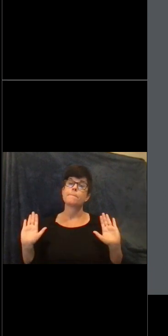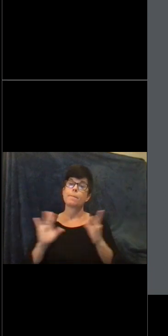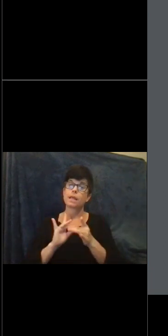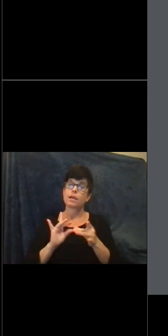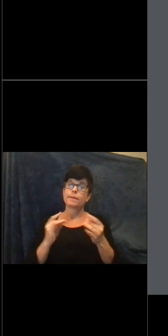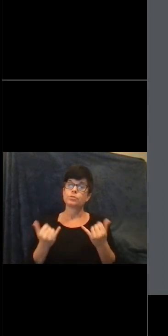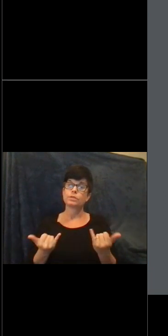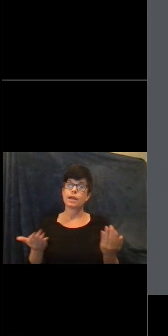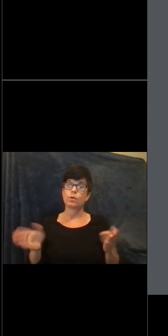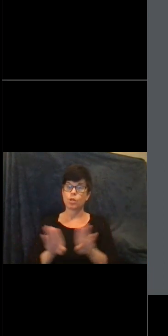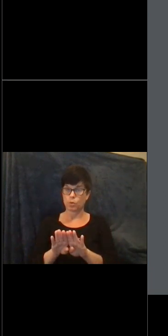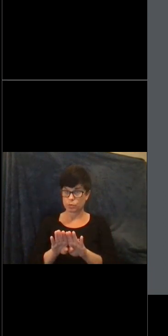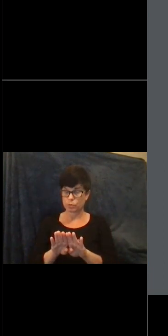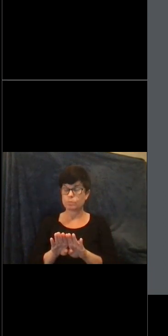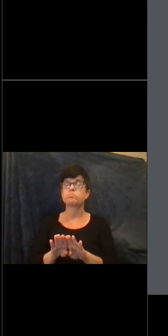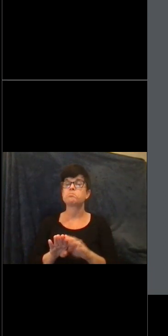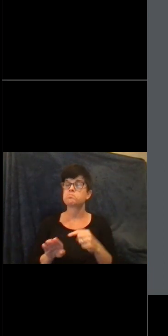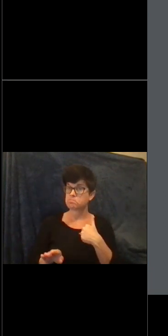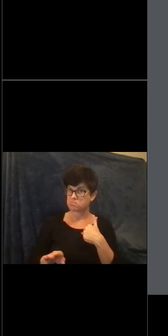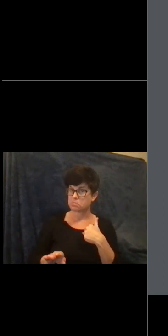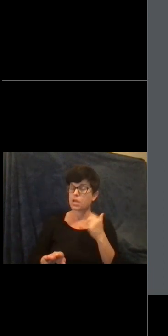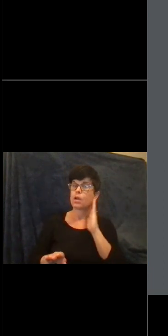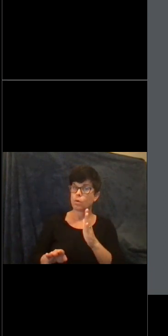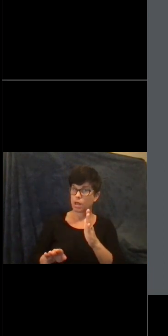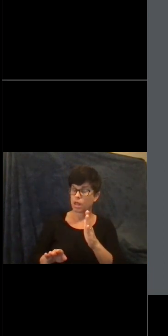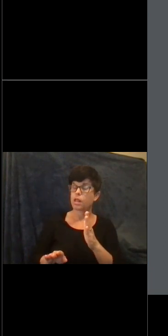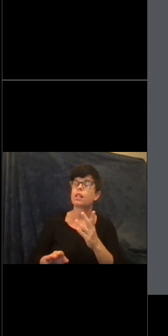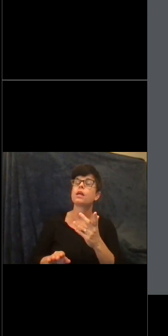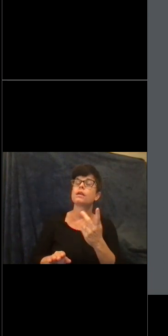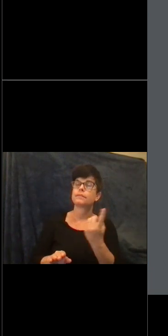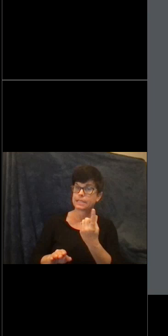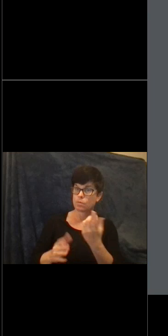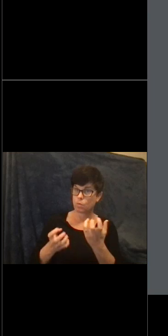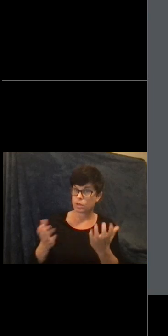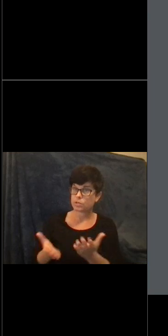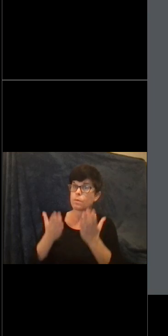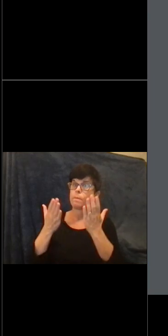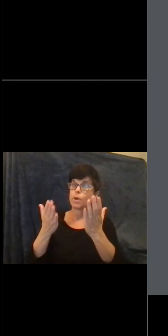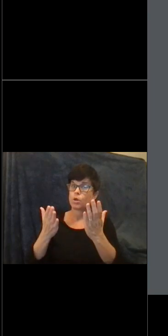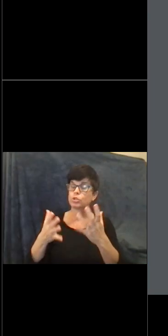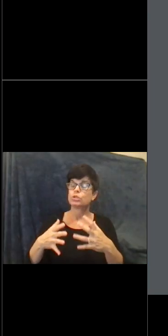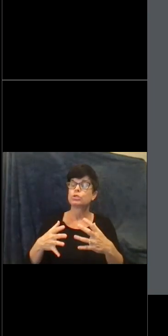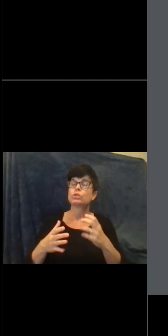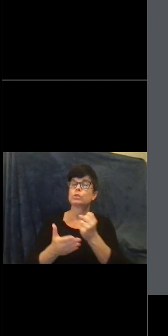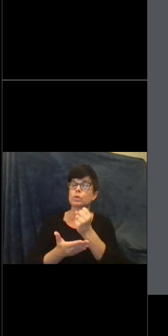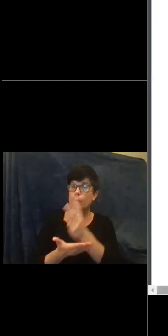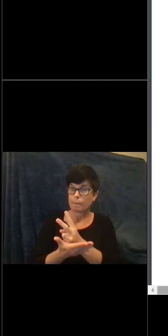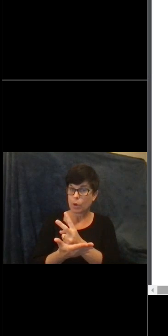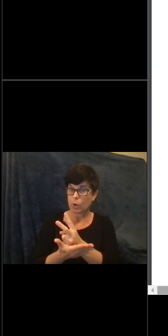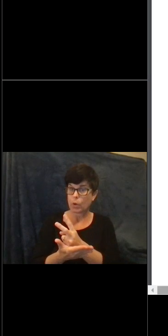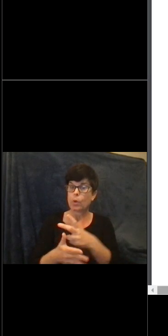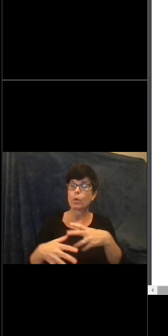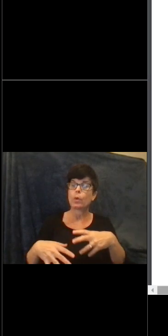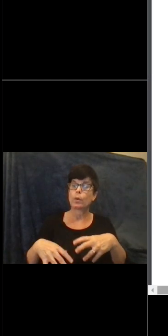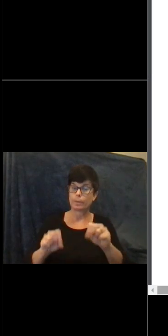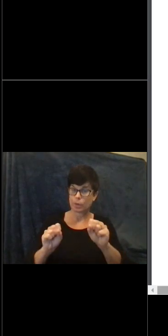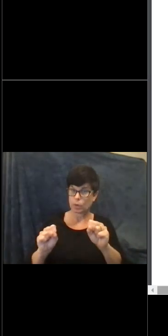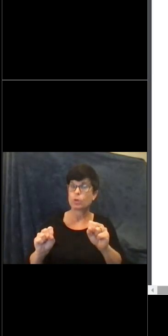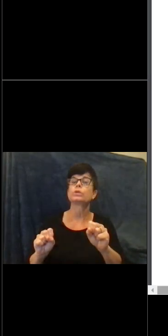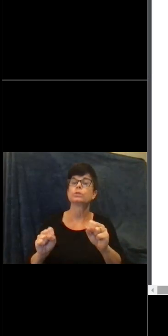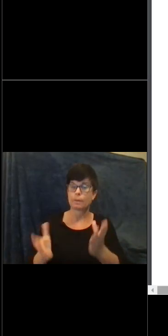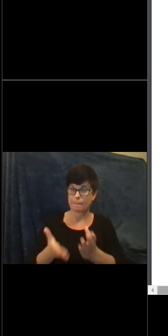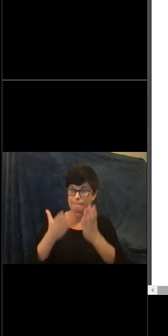closed. I will entertain a motion to approve the purchase of the vacant lot located at 433 West Boynton Beach Boulevard. Motion to approve